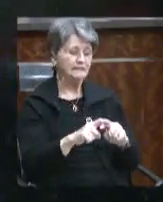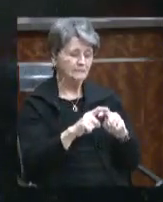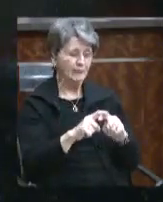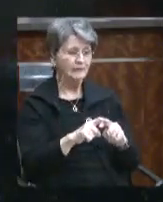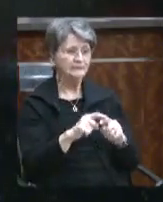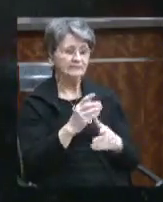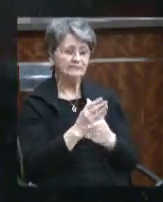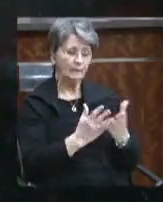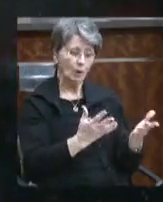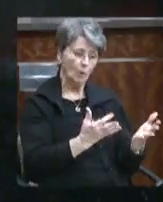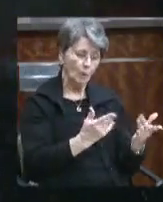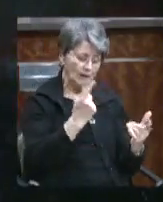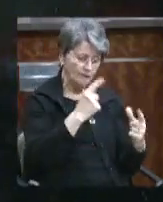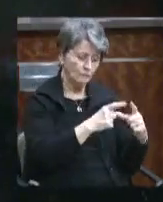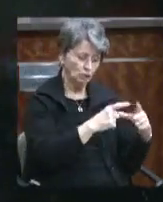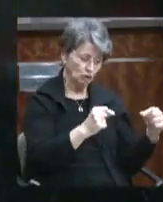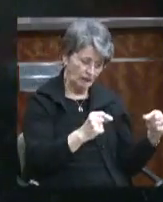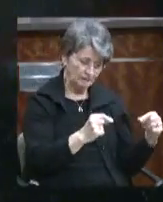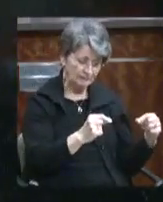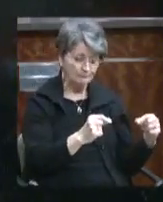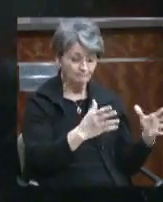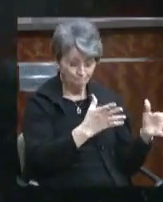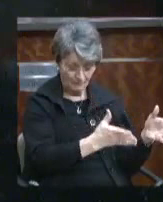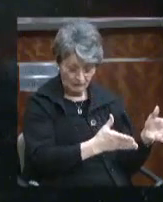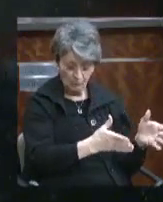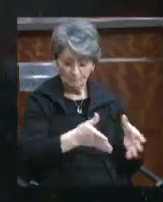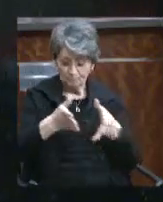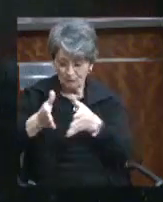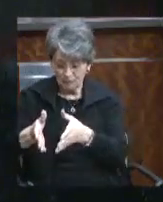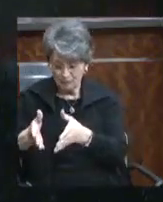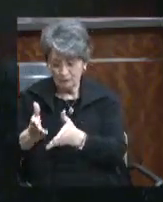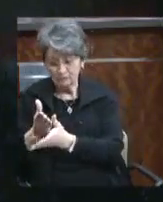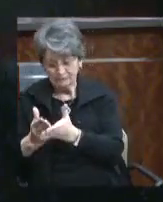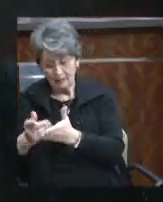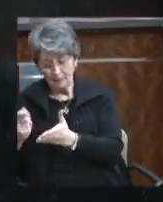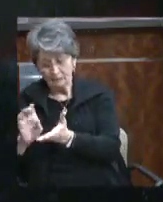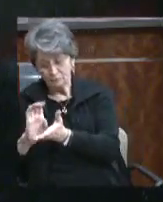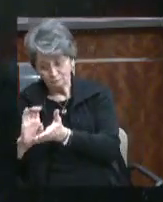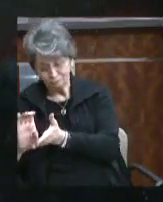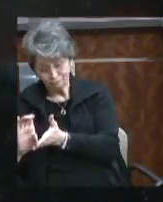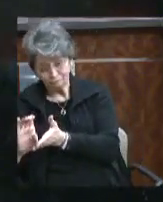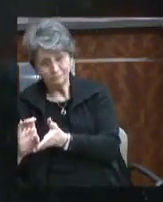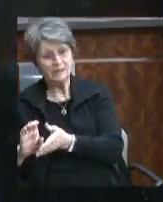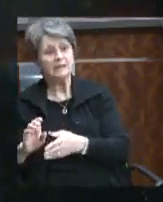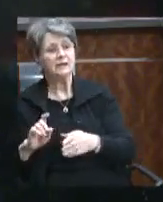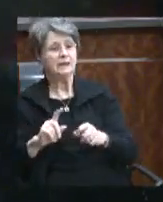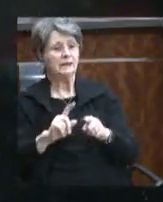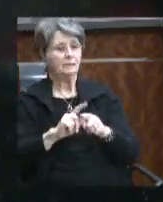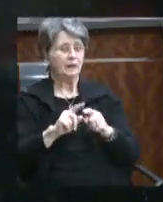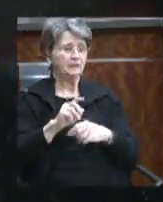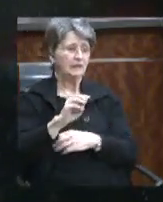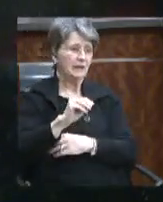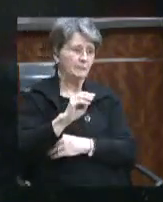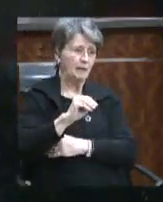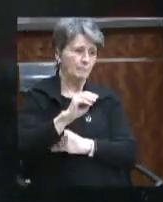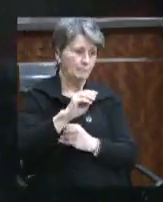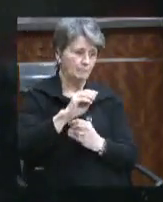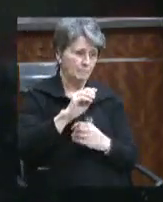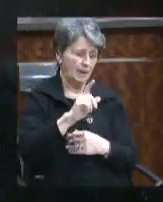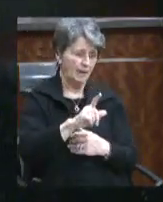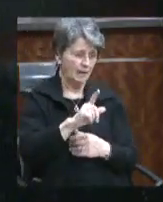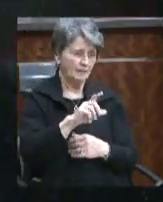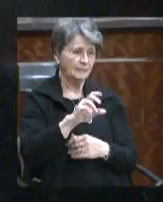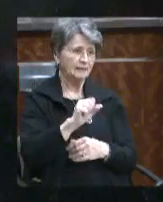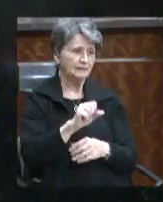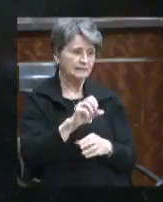Some are waiting for checks and some are have to pay. But the Maryland Municipal League has taken the lead on this.